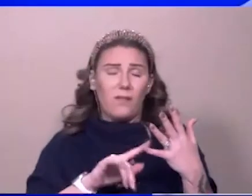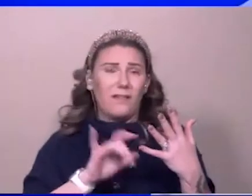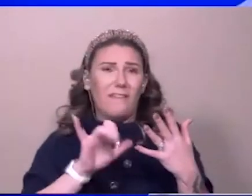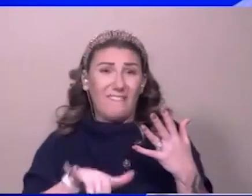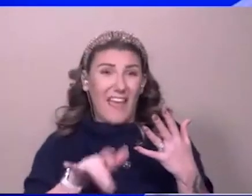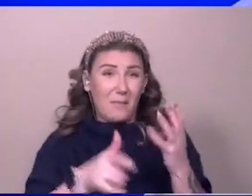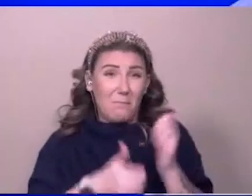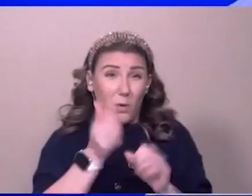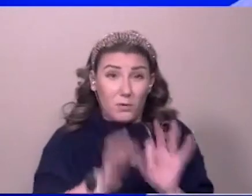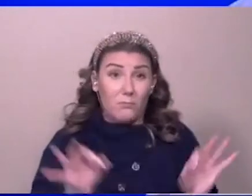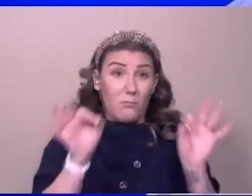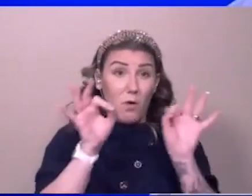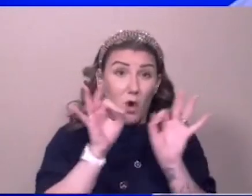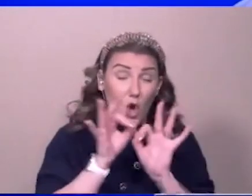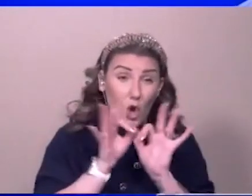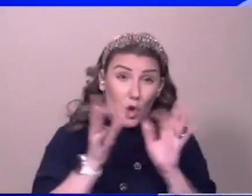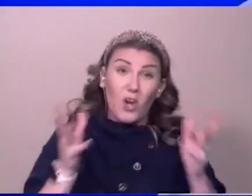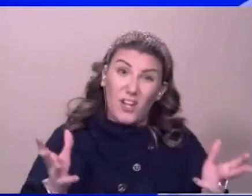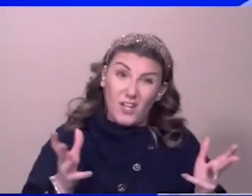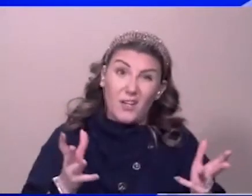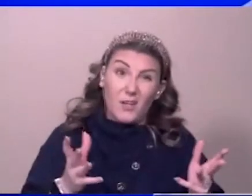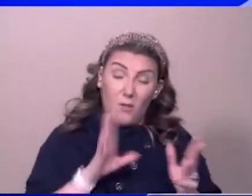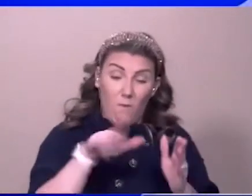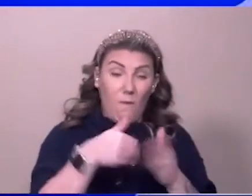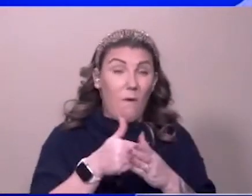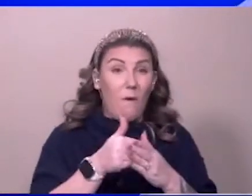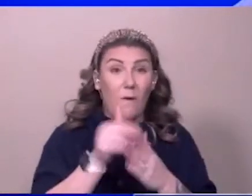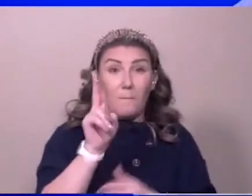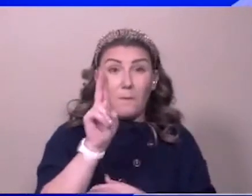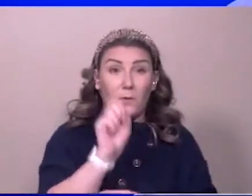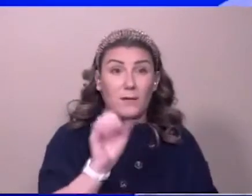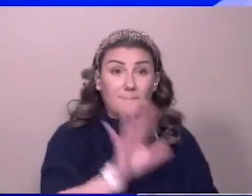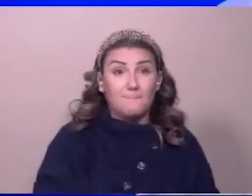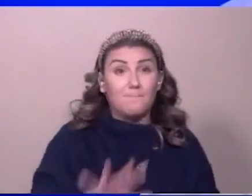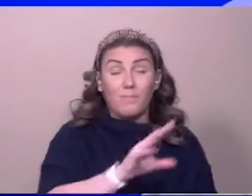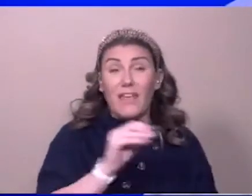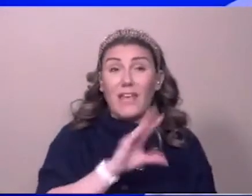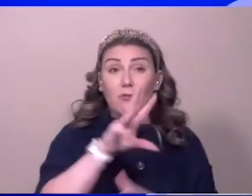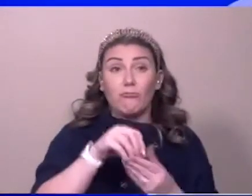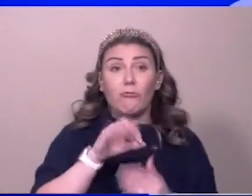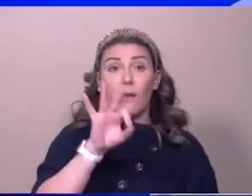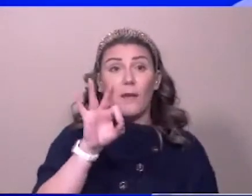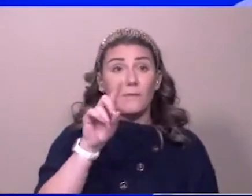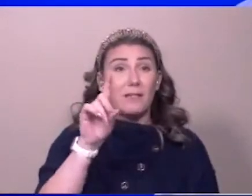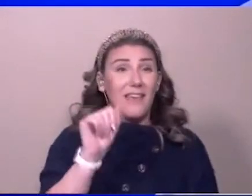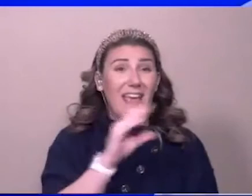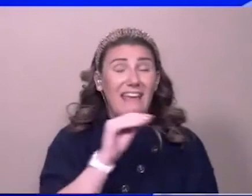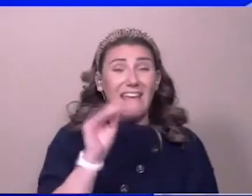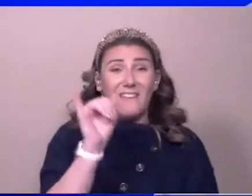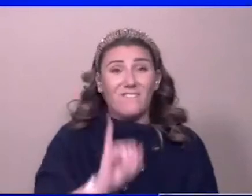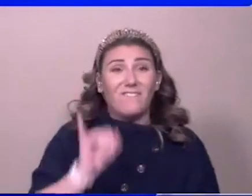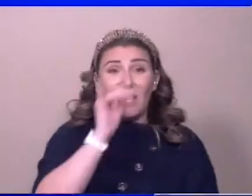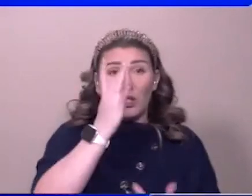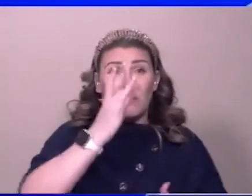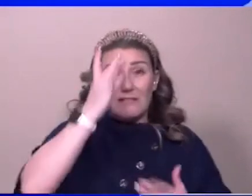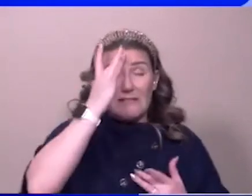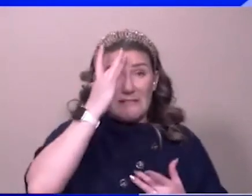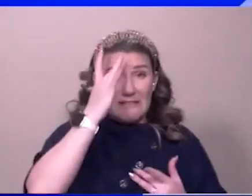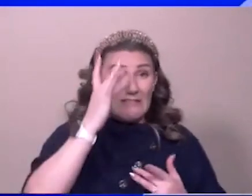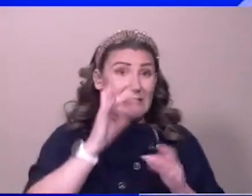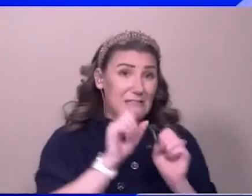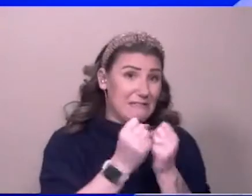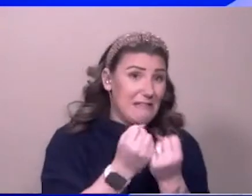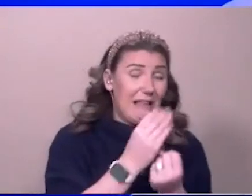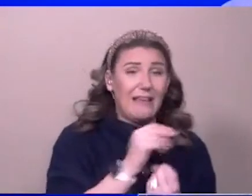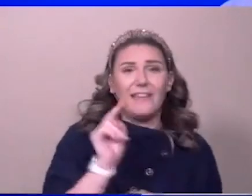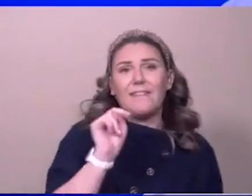with really the main bodies around the United States, including the FDA and the Infectious Disease Society of America, as well as the NIH. And so we are really